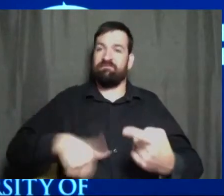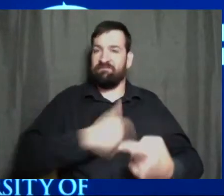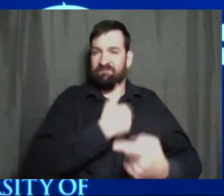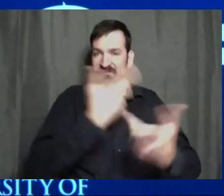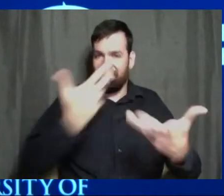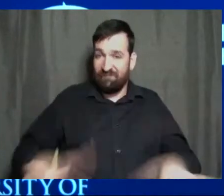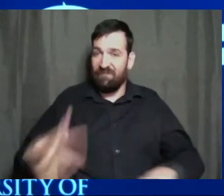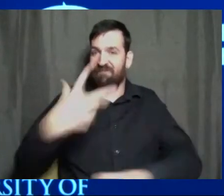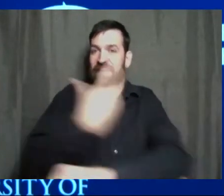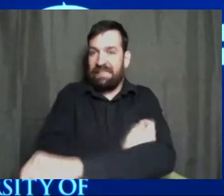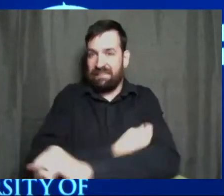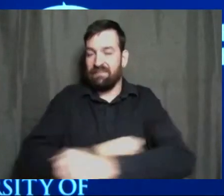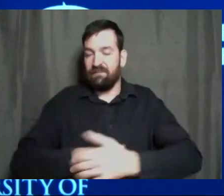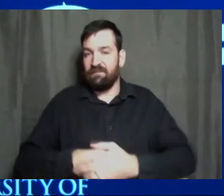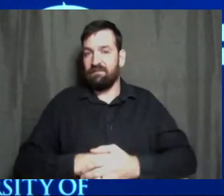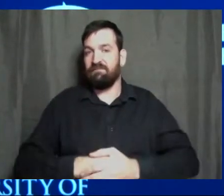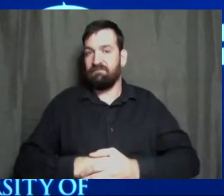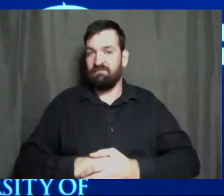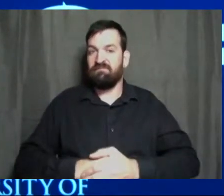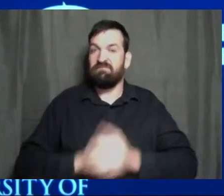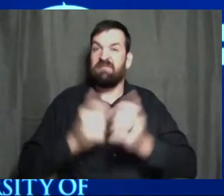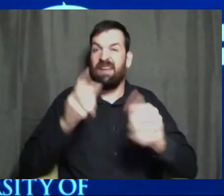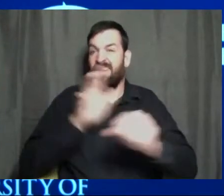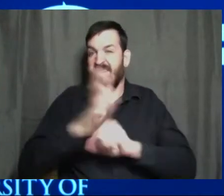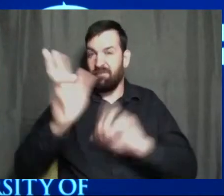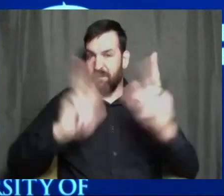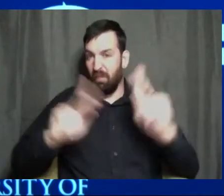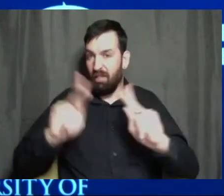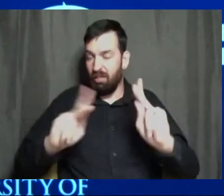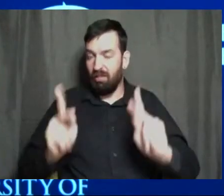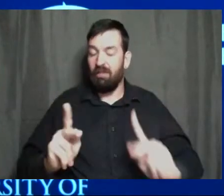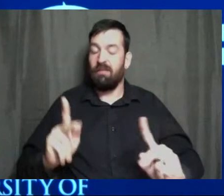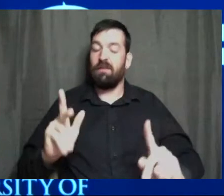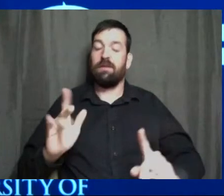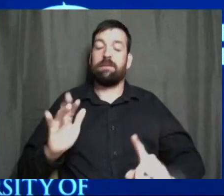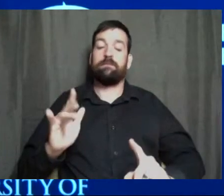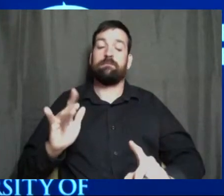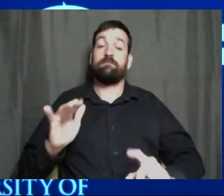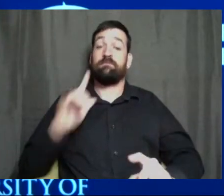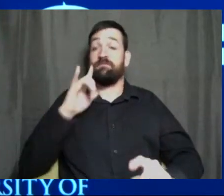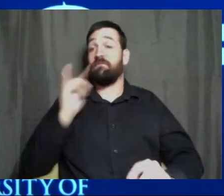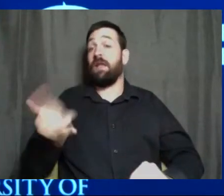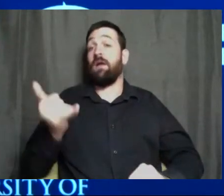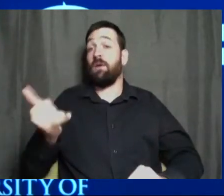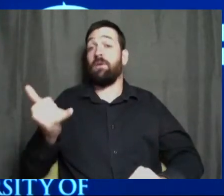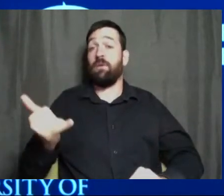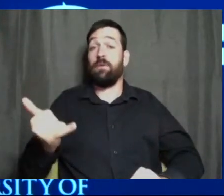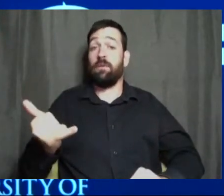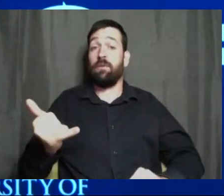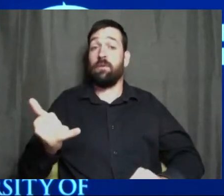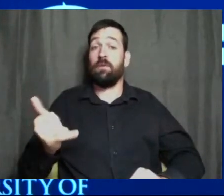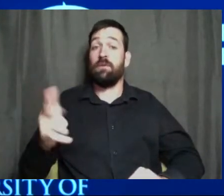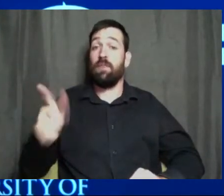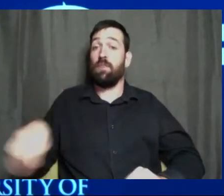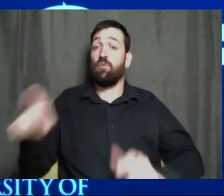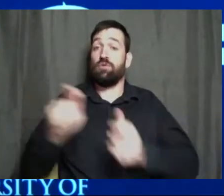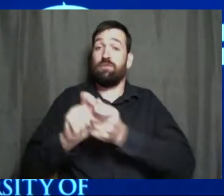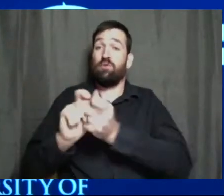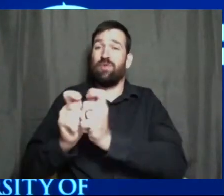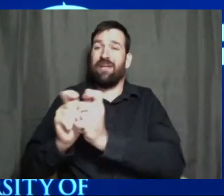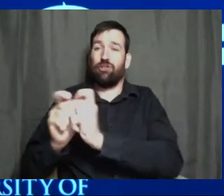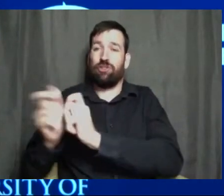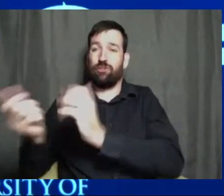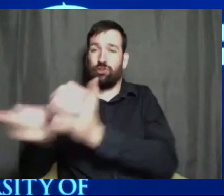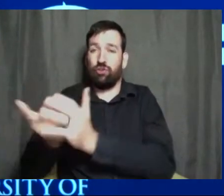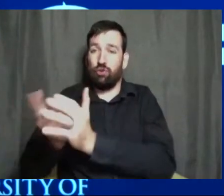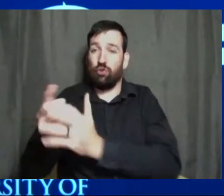vaccinated in large enough numbers. In the meantime, those mutations and new strains will continue